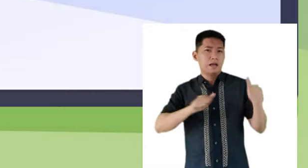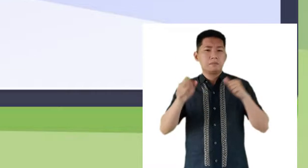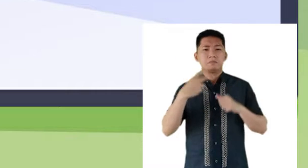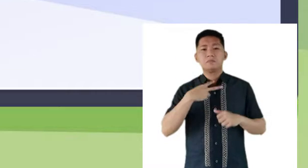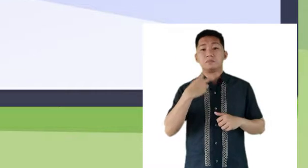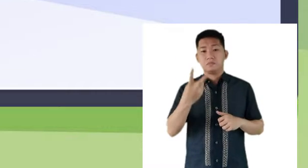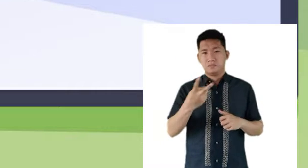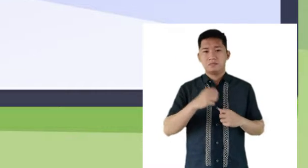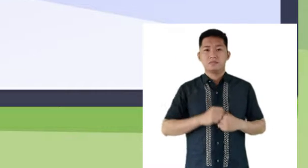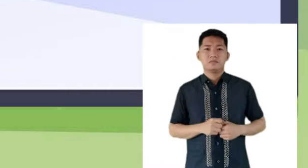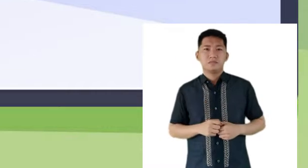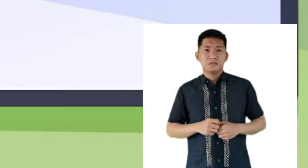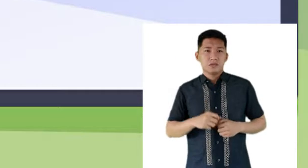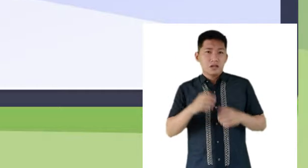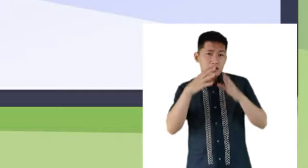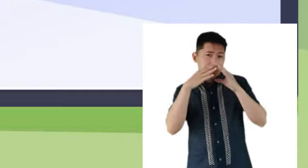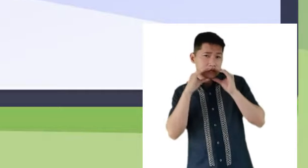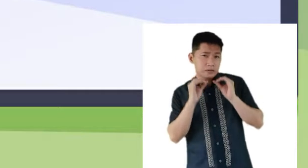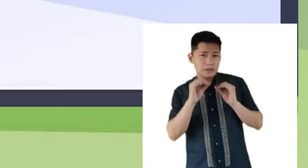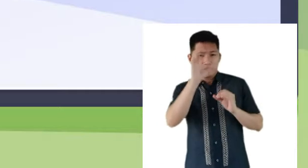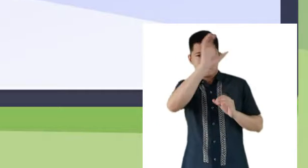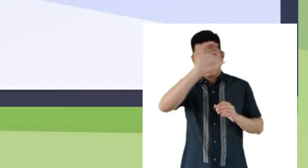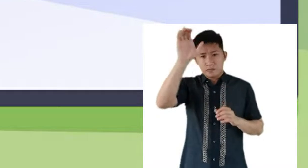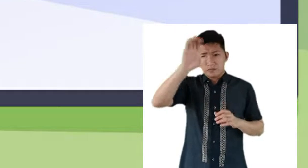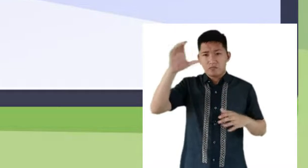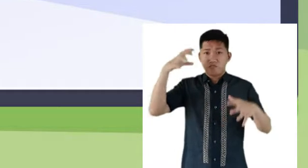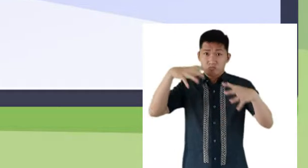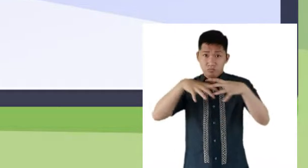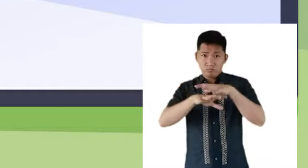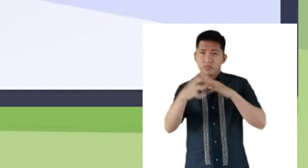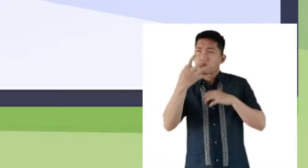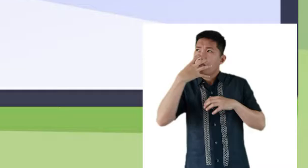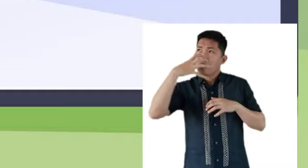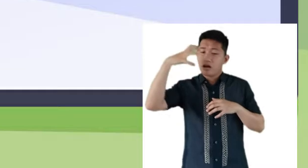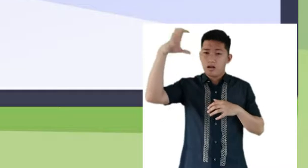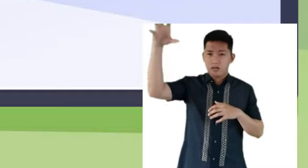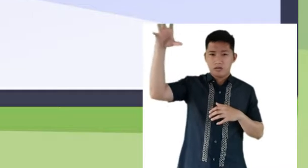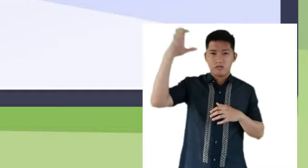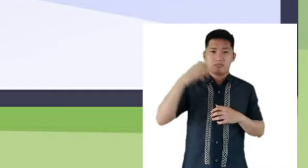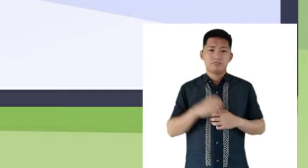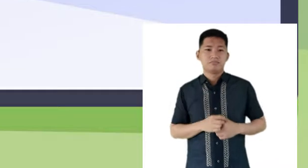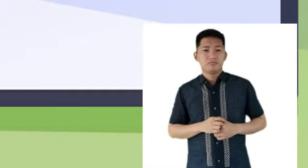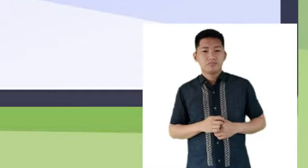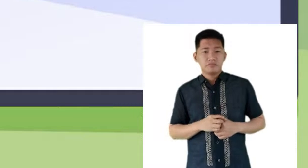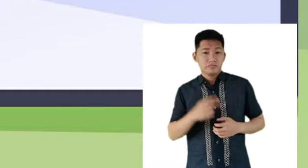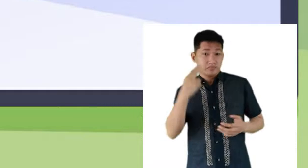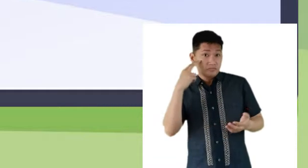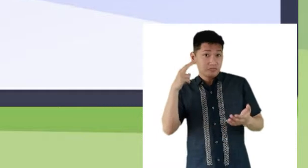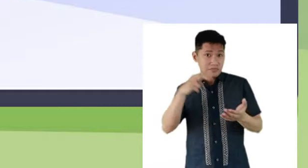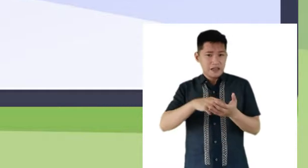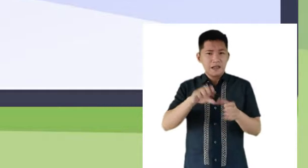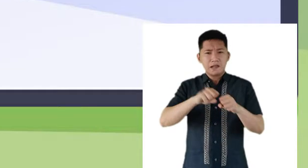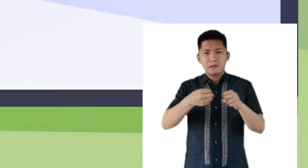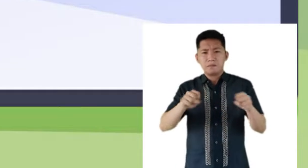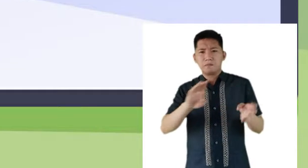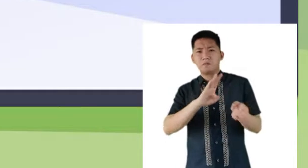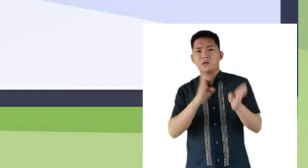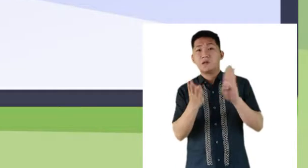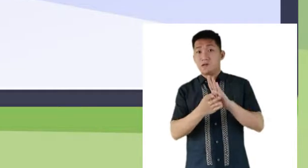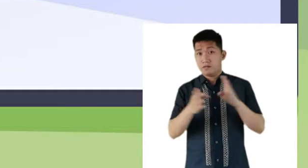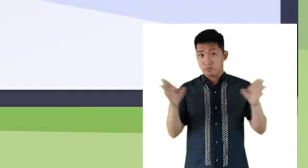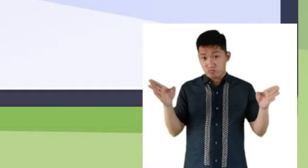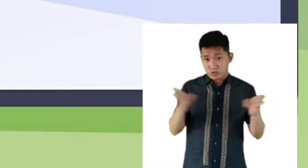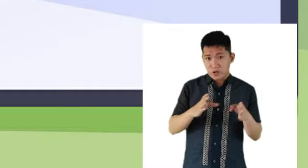voice. The lonely clouds covered the sun. As you have noticed, the sentence